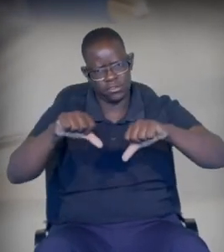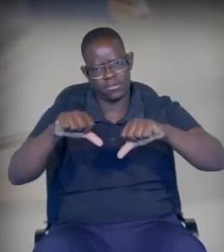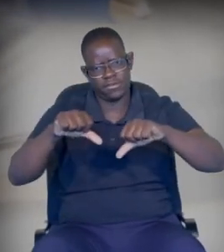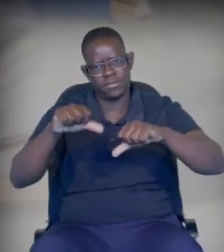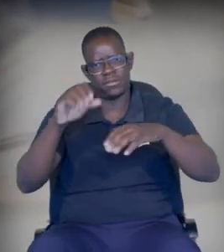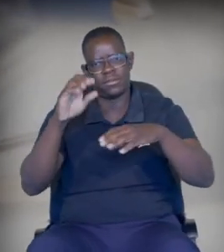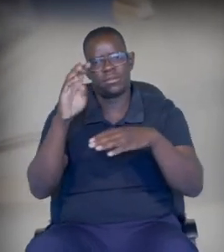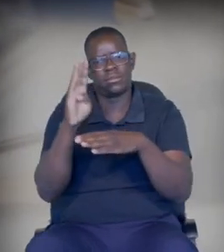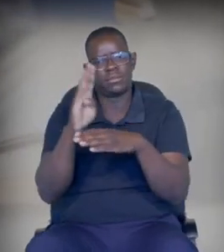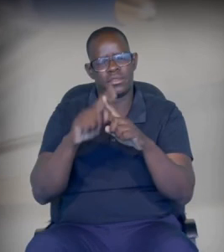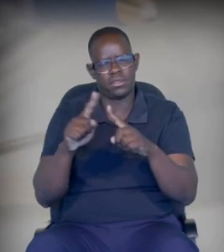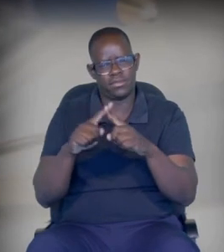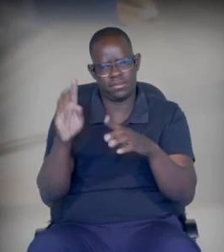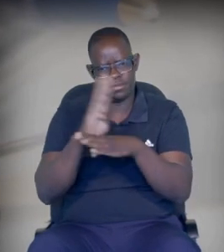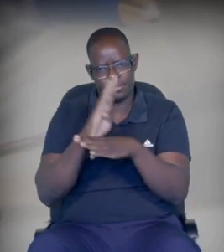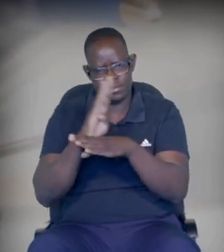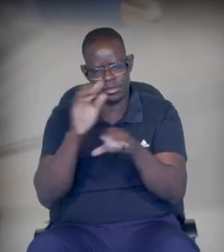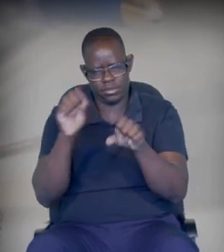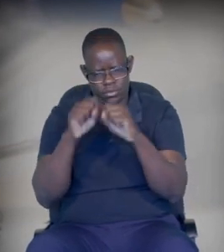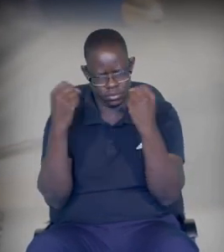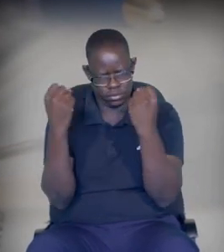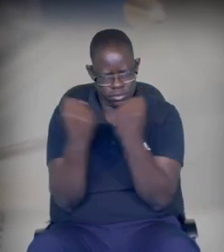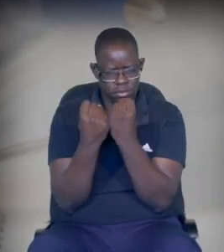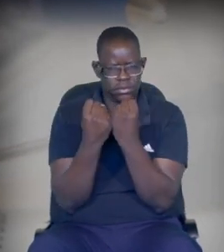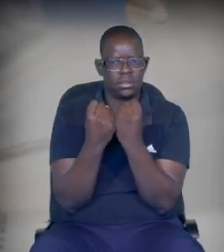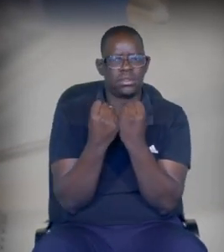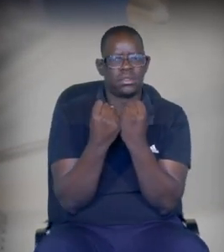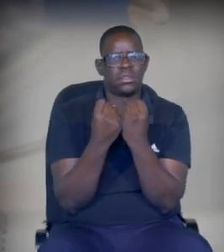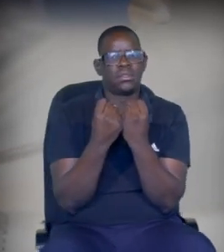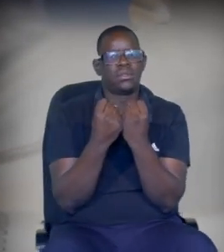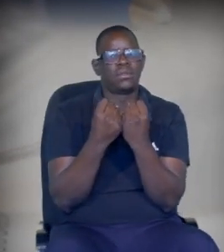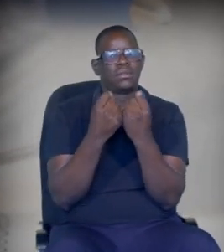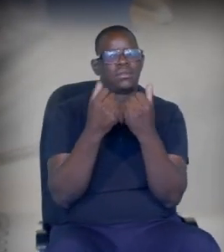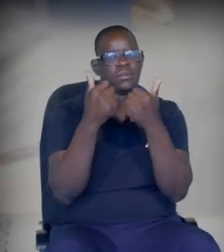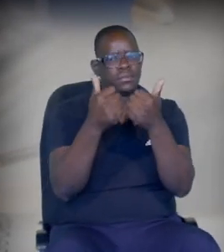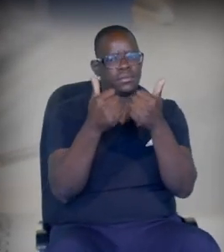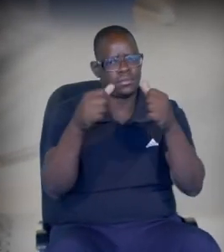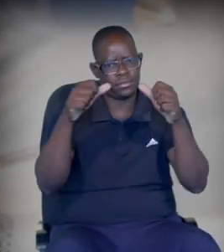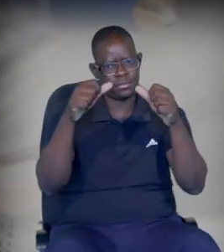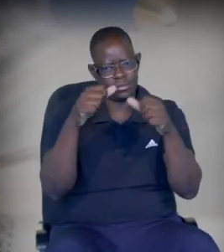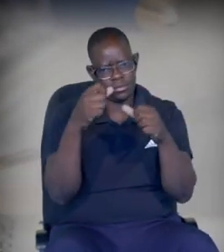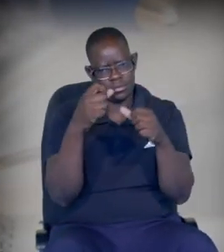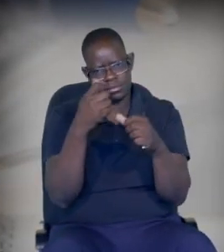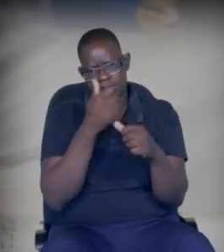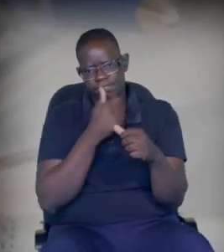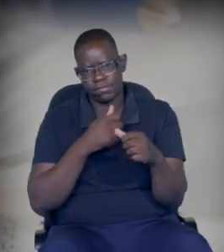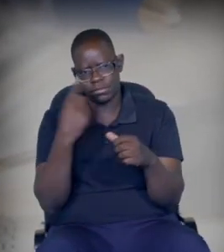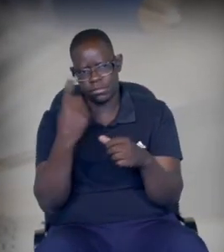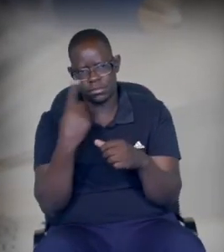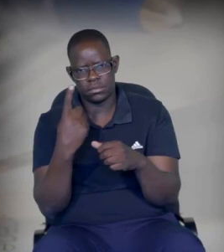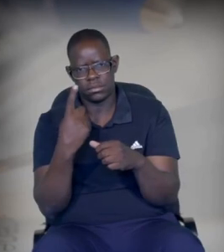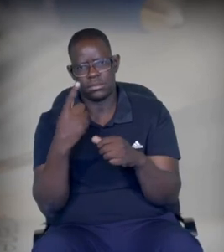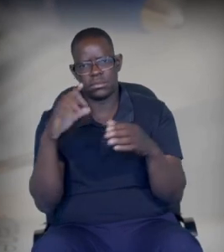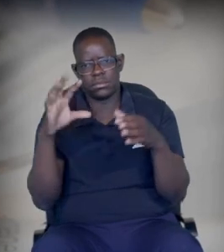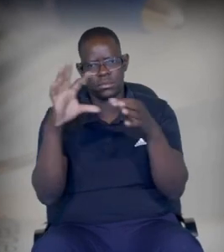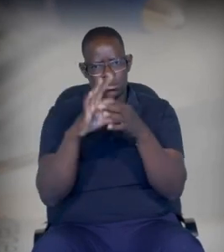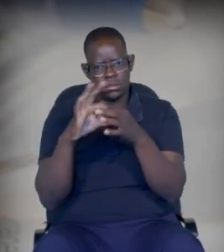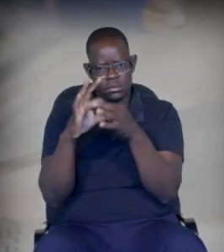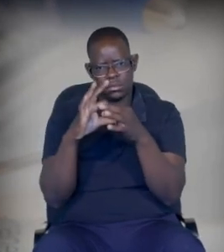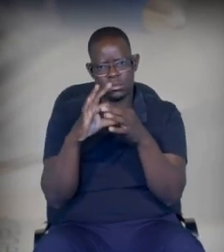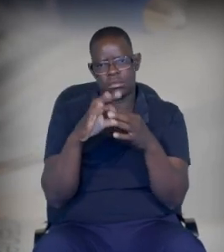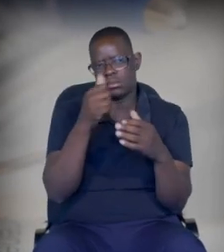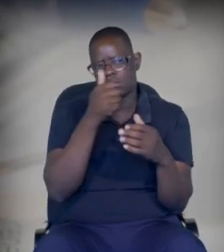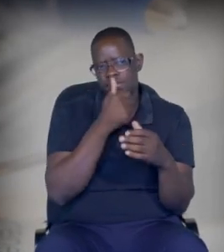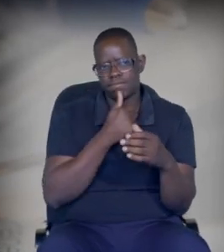disadvantages of the different forms of business organizations. These are sole proprietors, partnerships, and